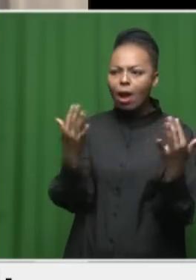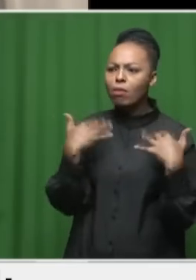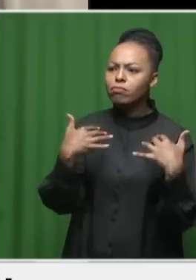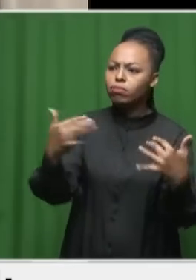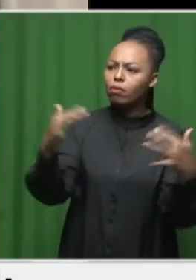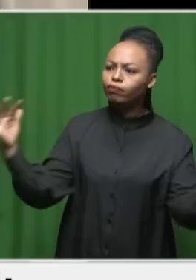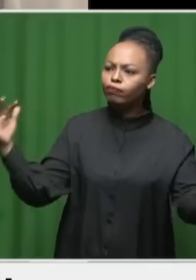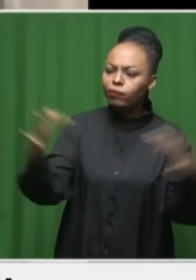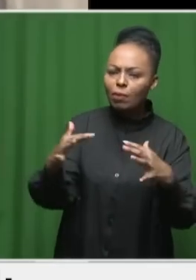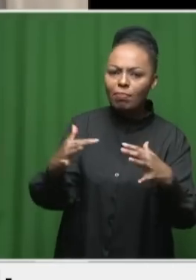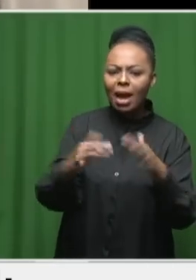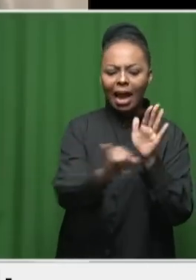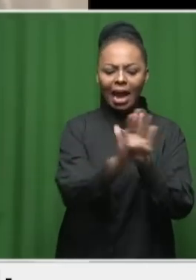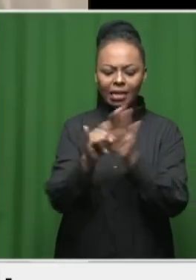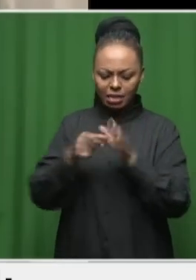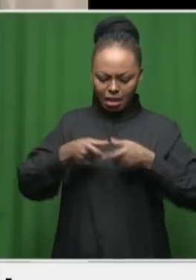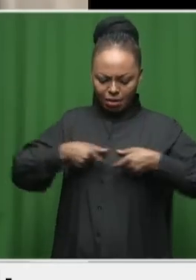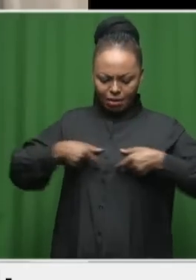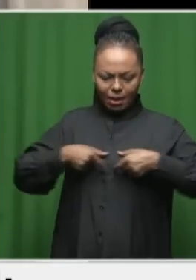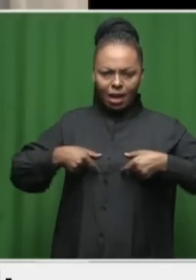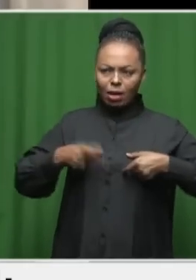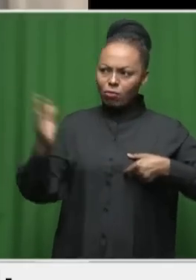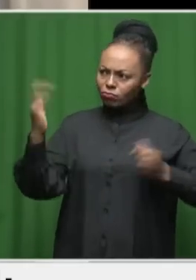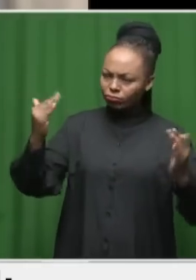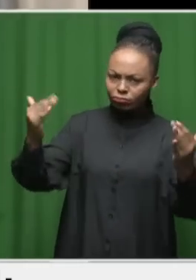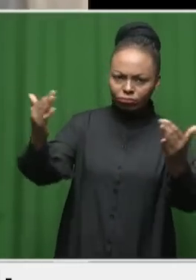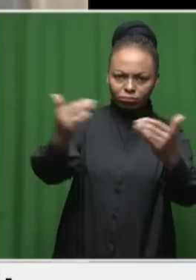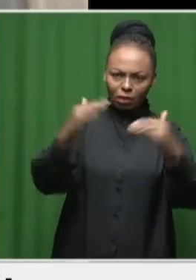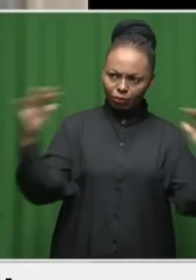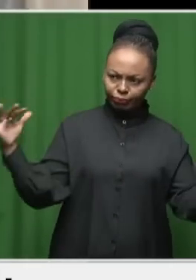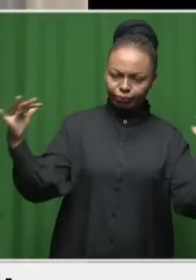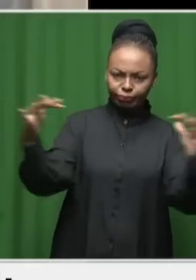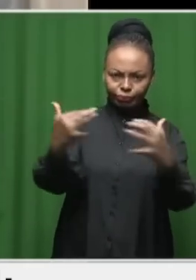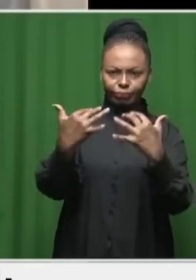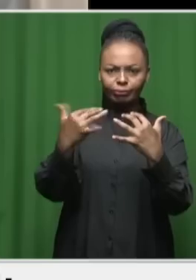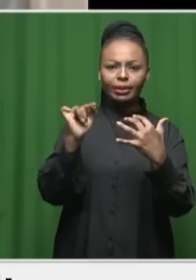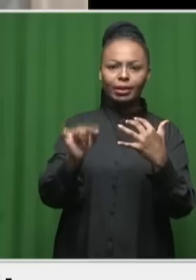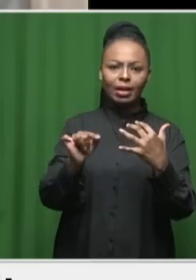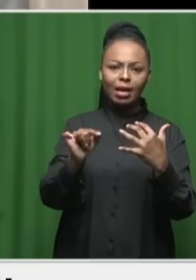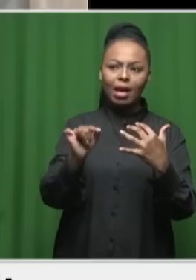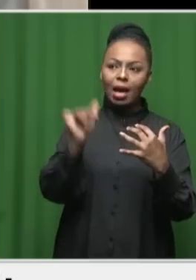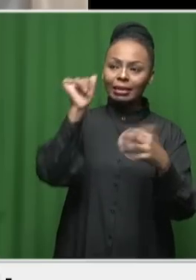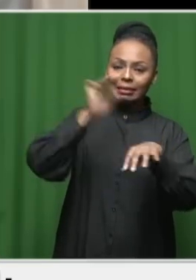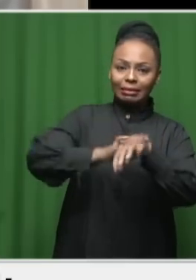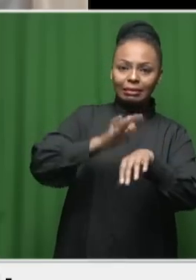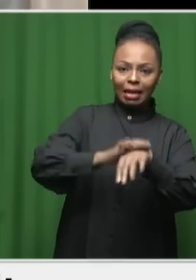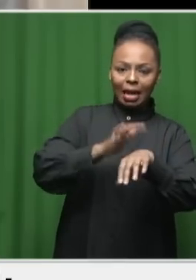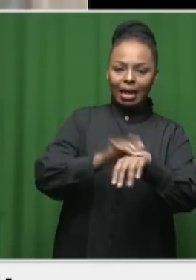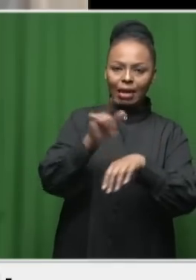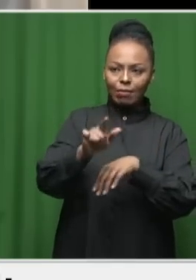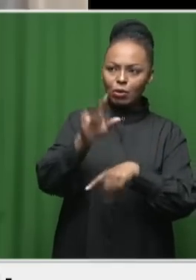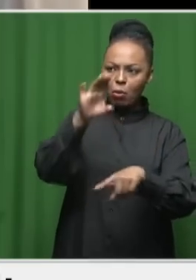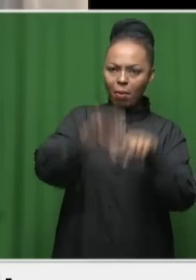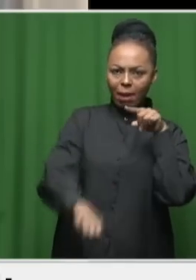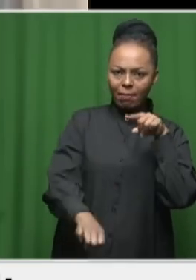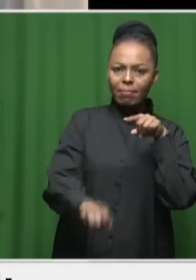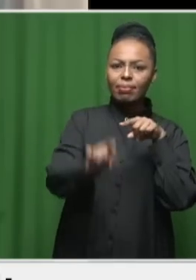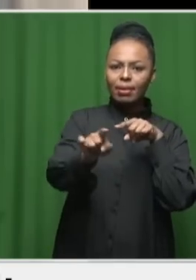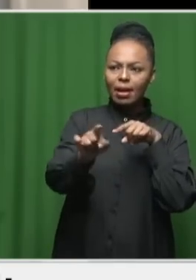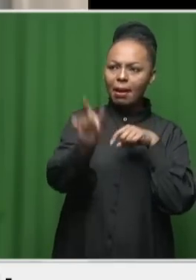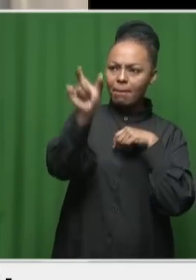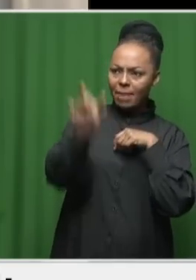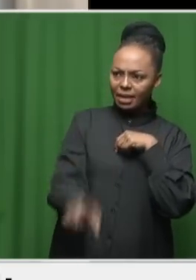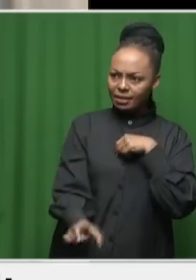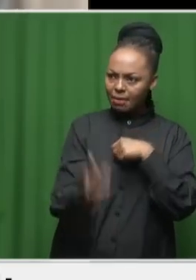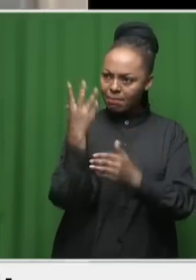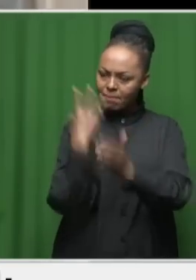identity cards, and call them out in the roll call. And the moment you find out there's a prisoner